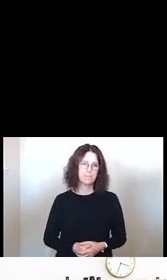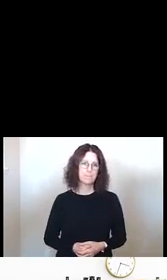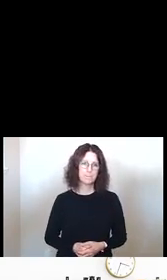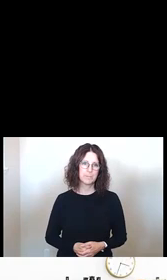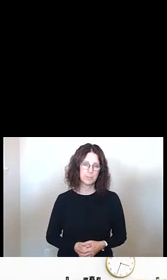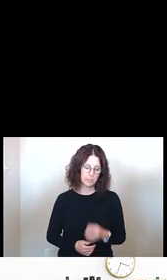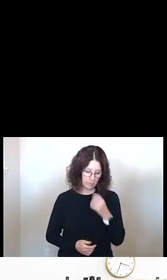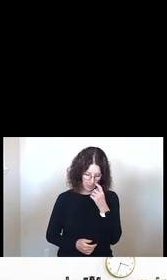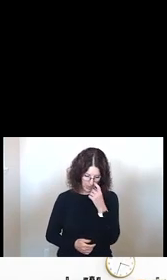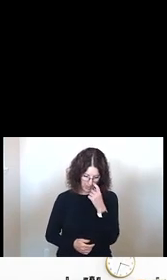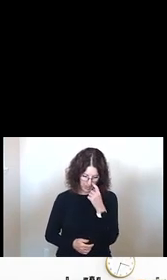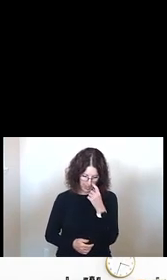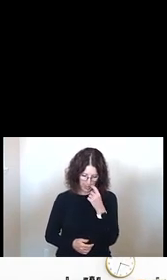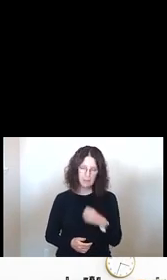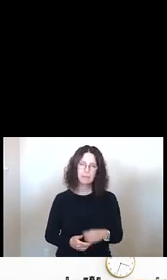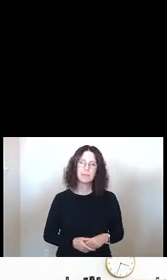So,